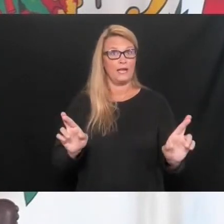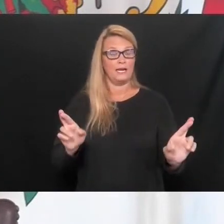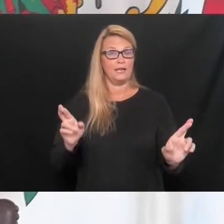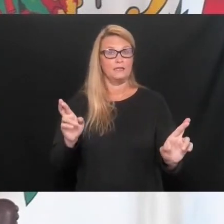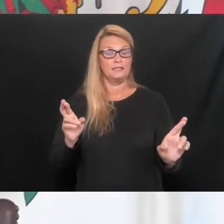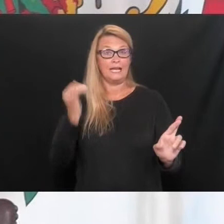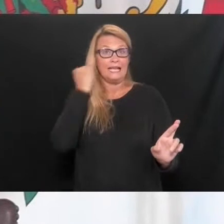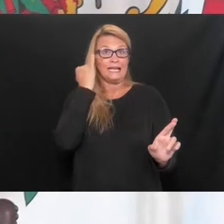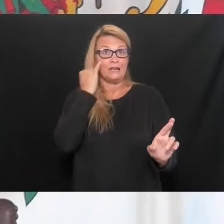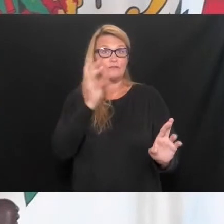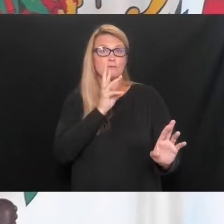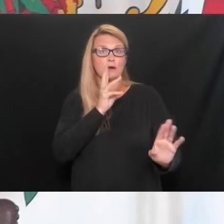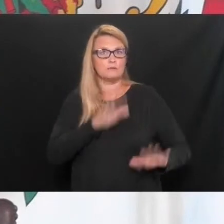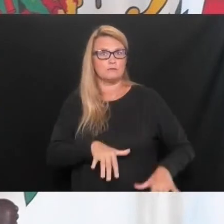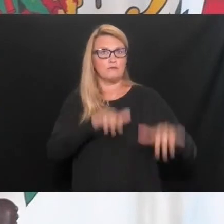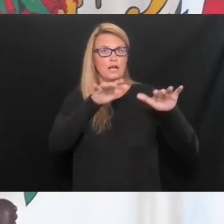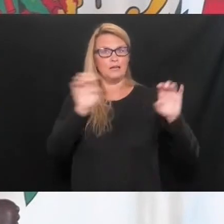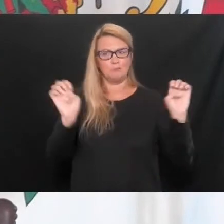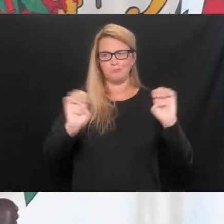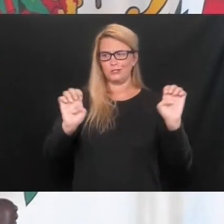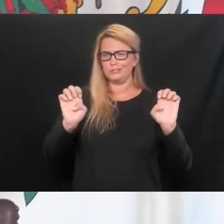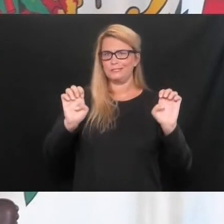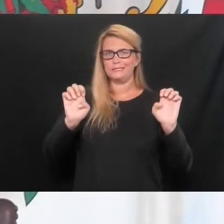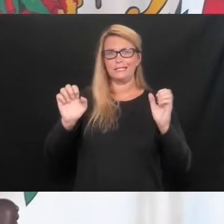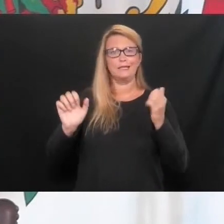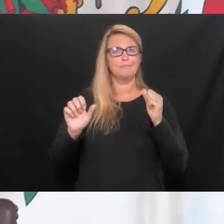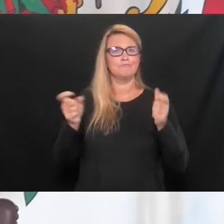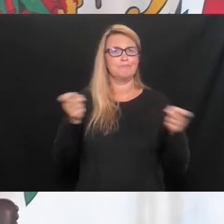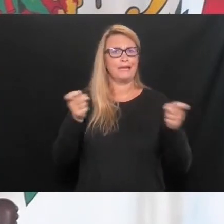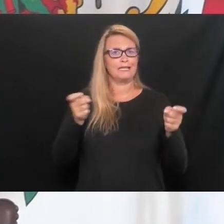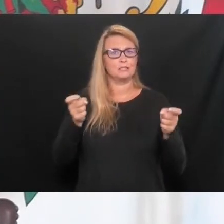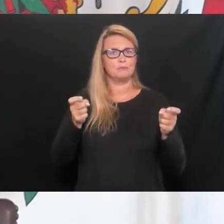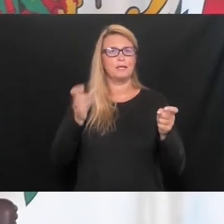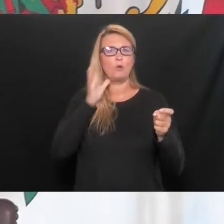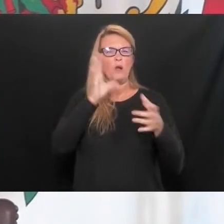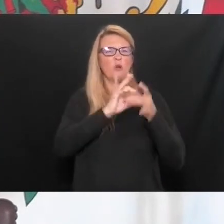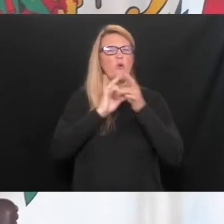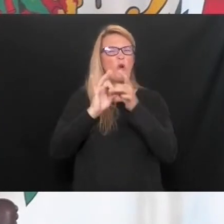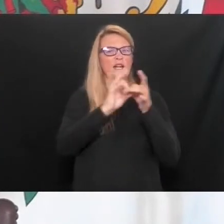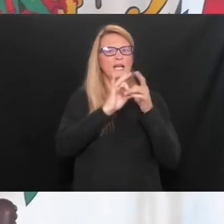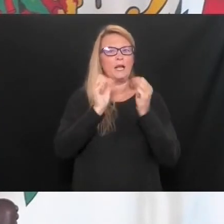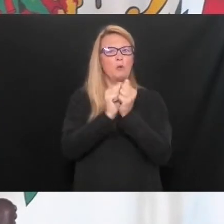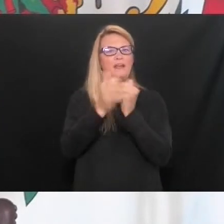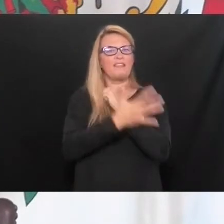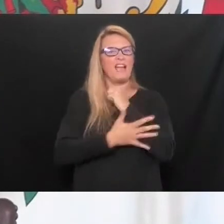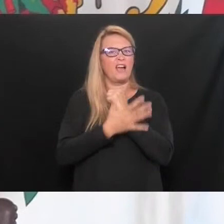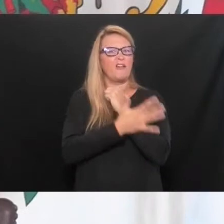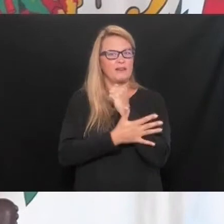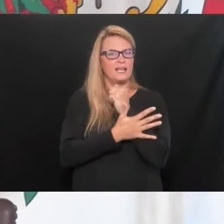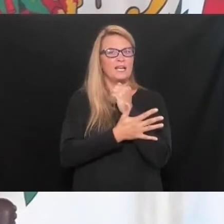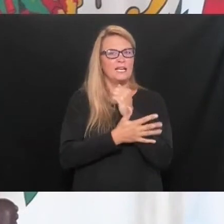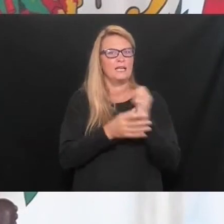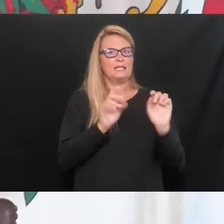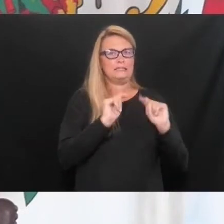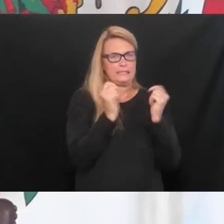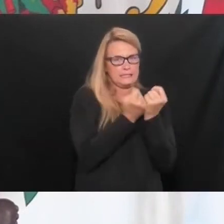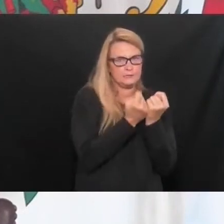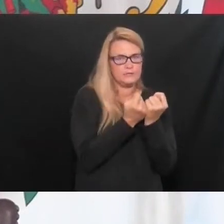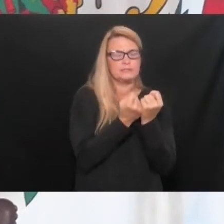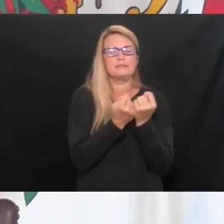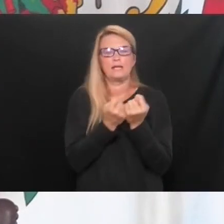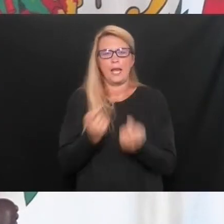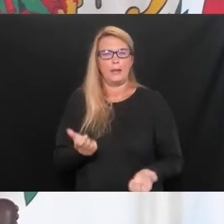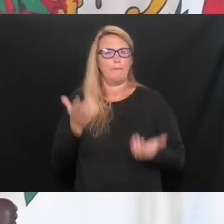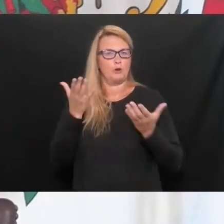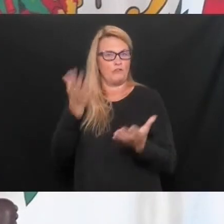be activated, and the emergency management division will coordinate with all county and local emergency management teams and everything and